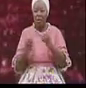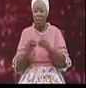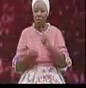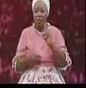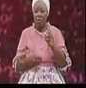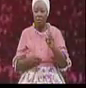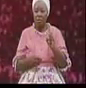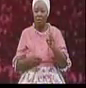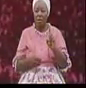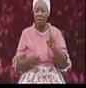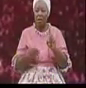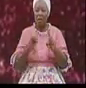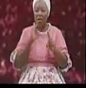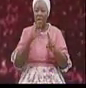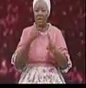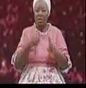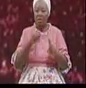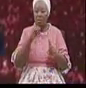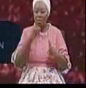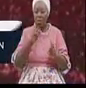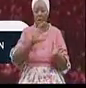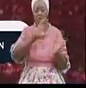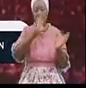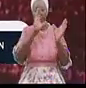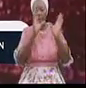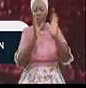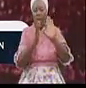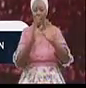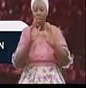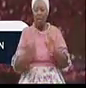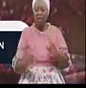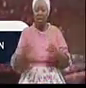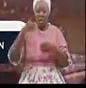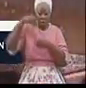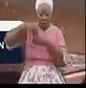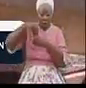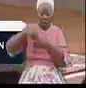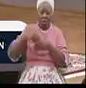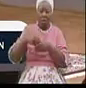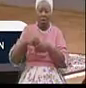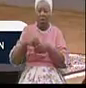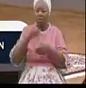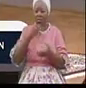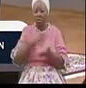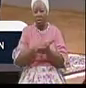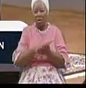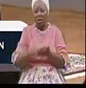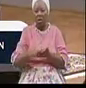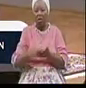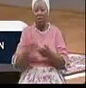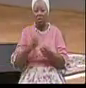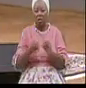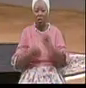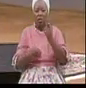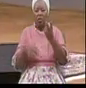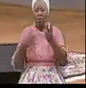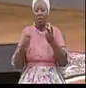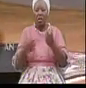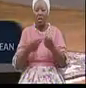Number one, the unconverted, inwardly unclean. Number two, the